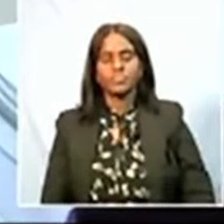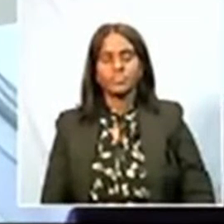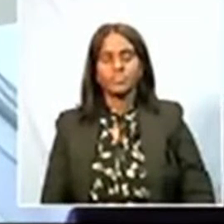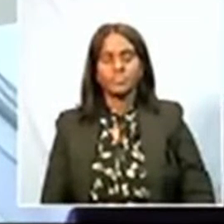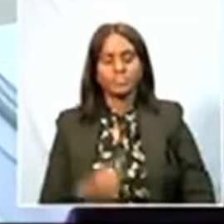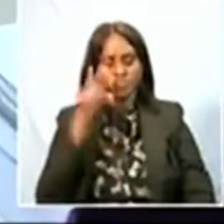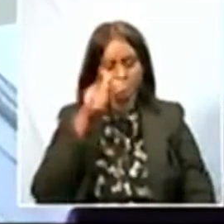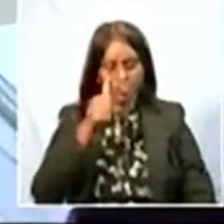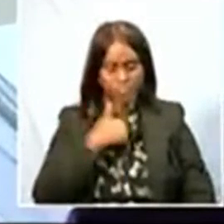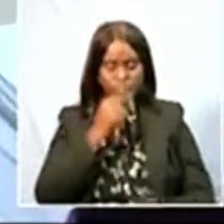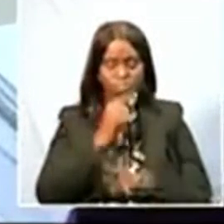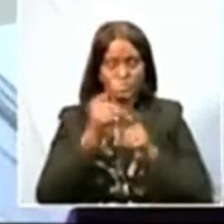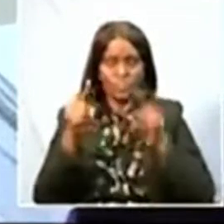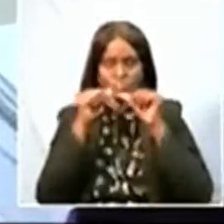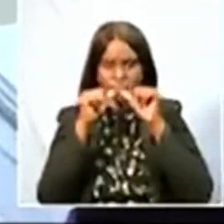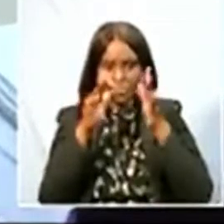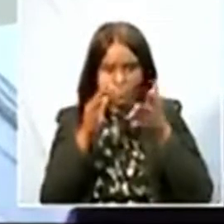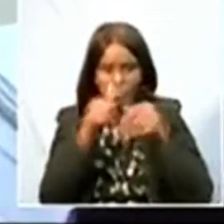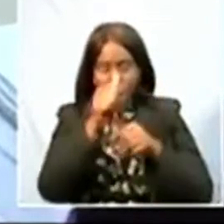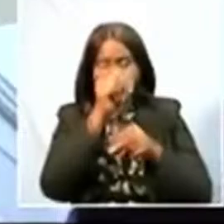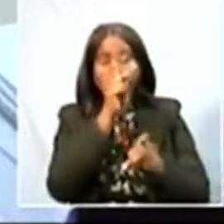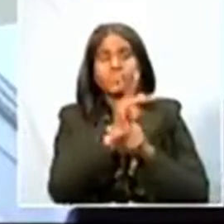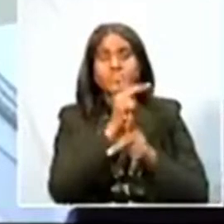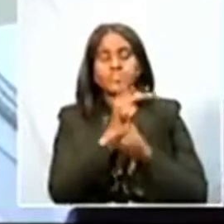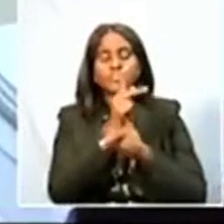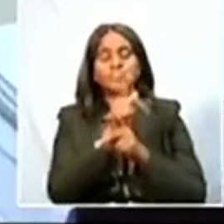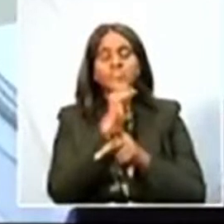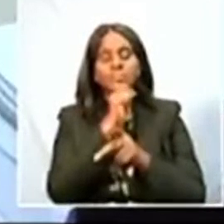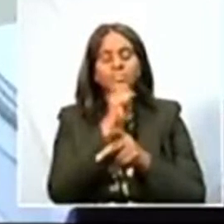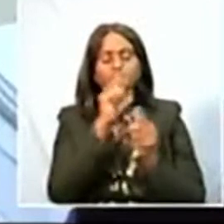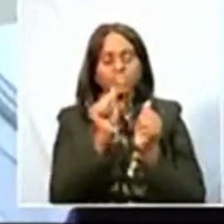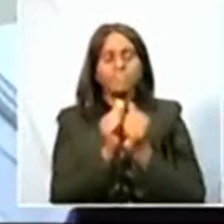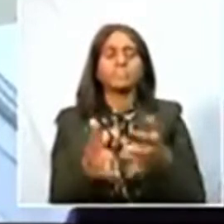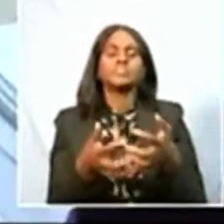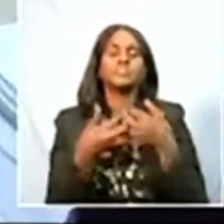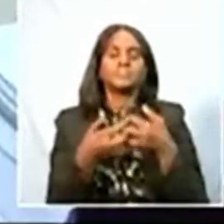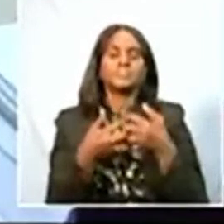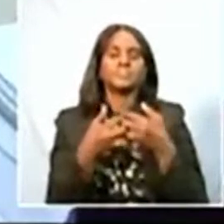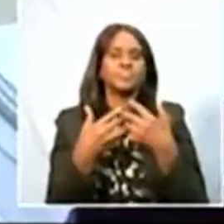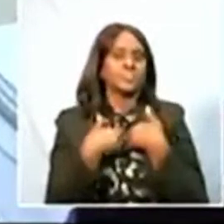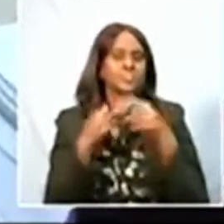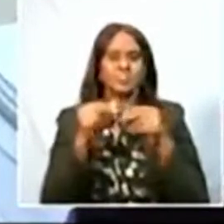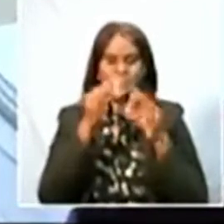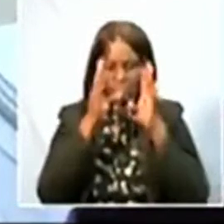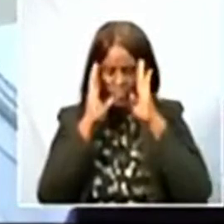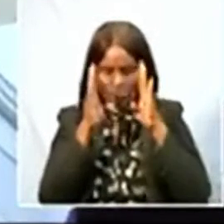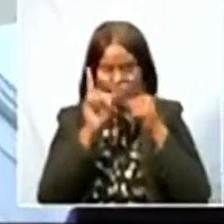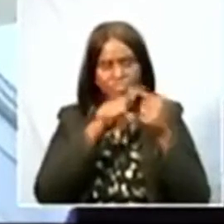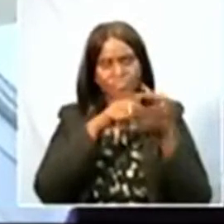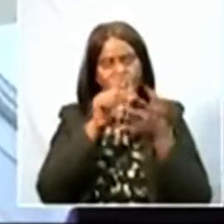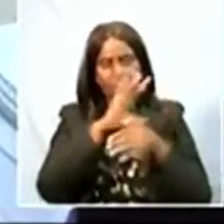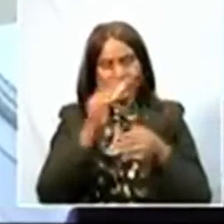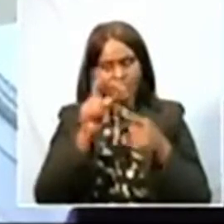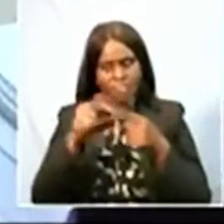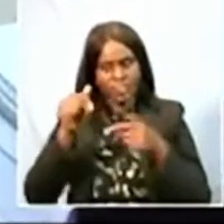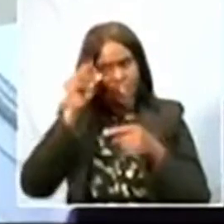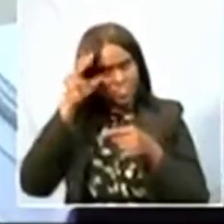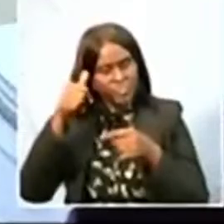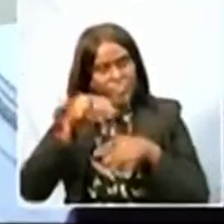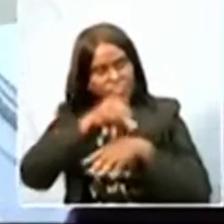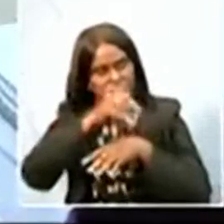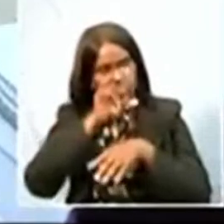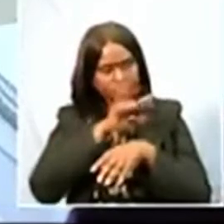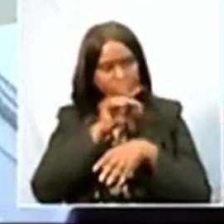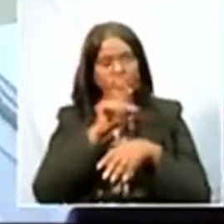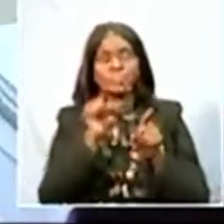Because you have just blessed them, they are keeping ownership and the machinery. They have no regard to pay. But the minister has guided,